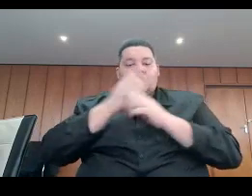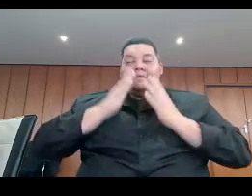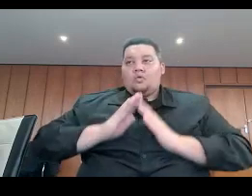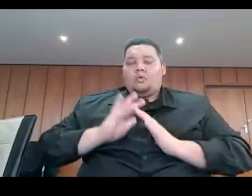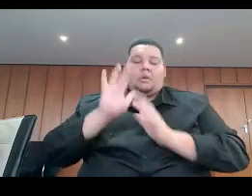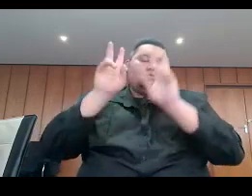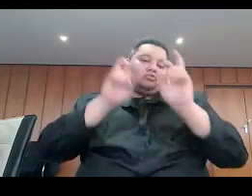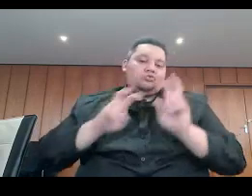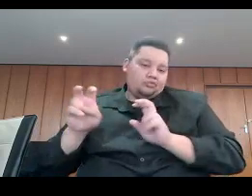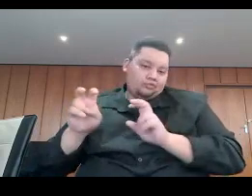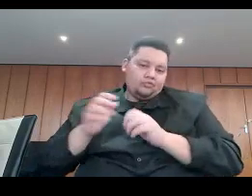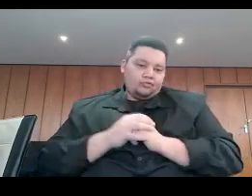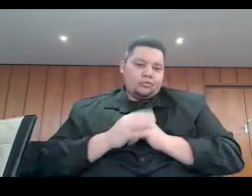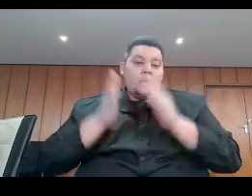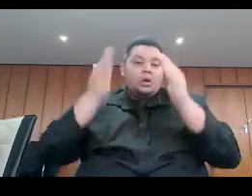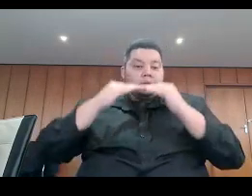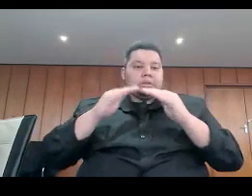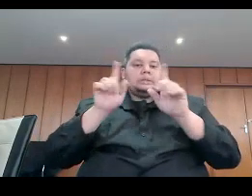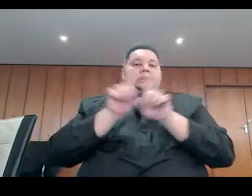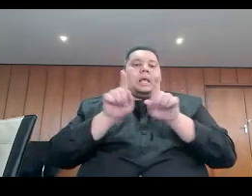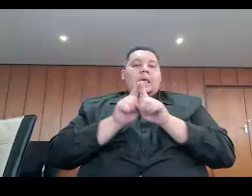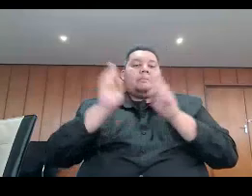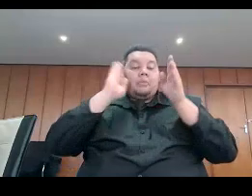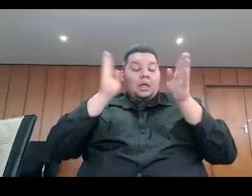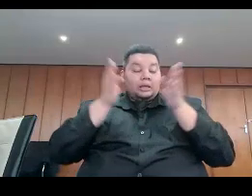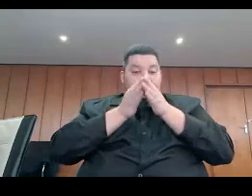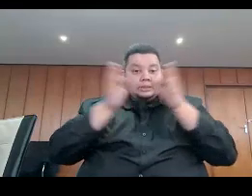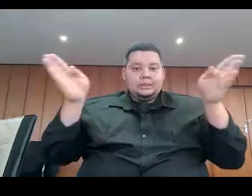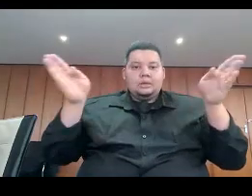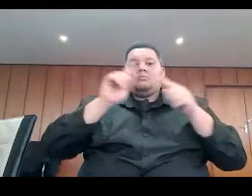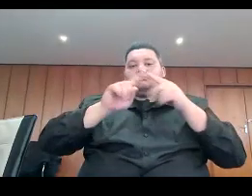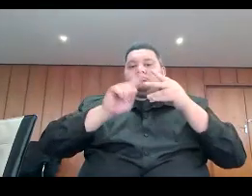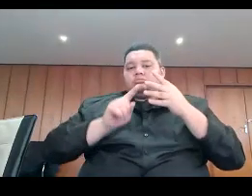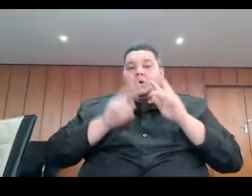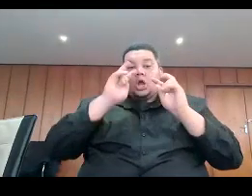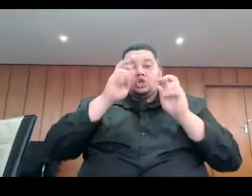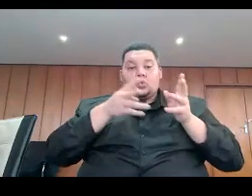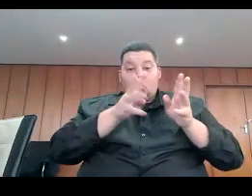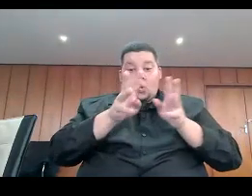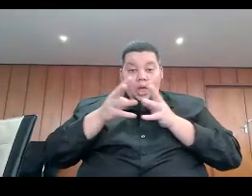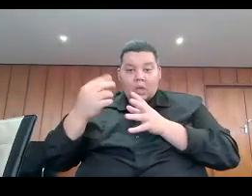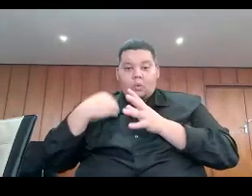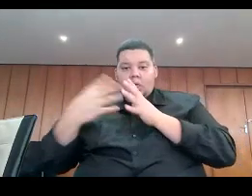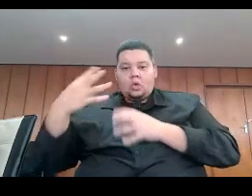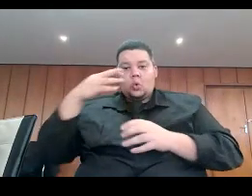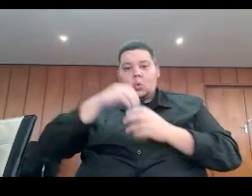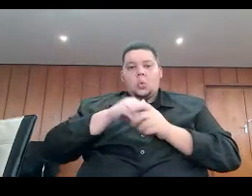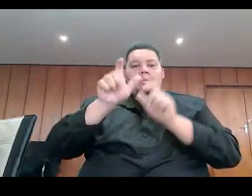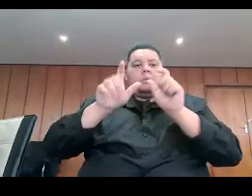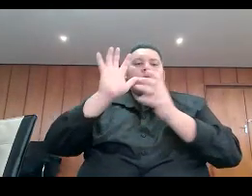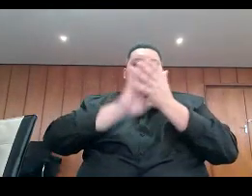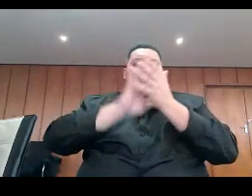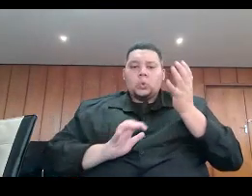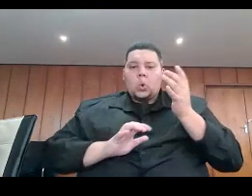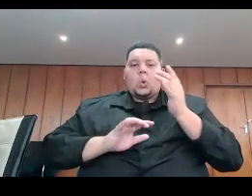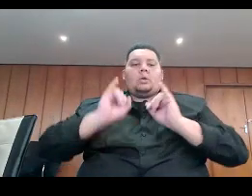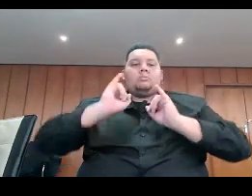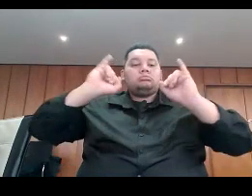condition. And then it expanded the range of research methods to include narratives,